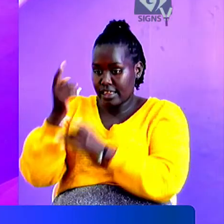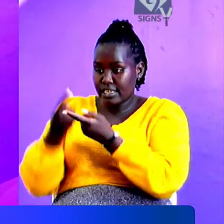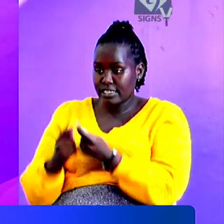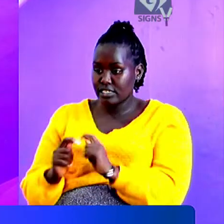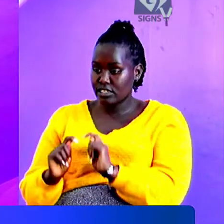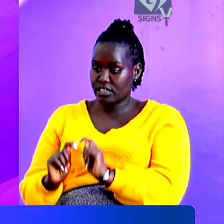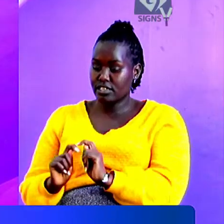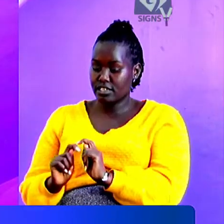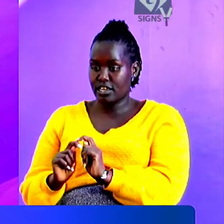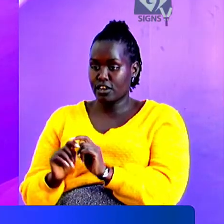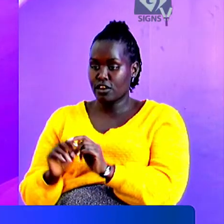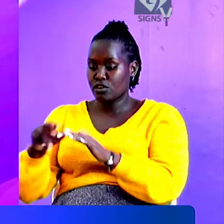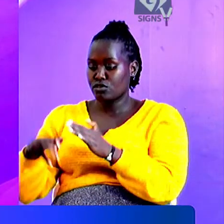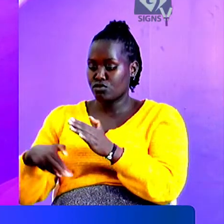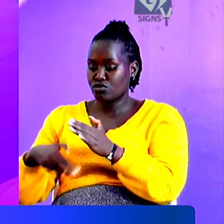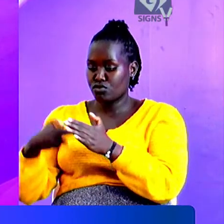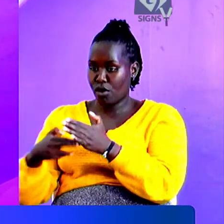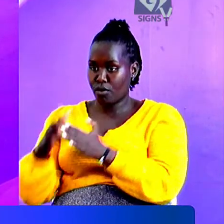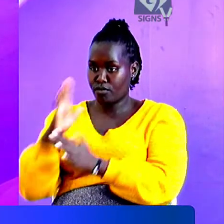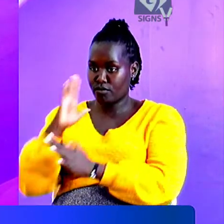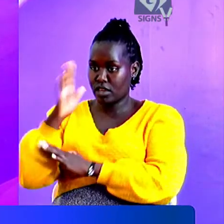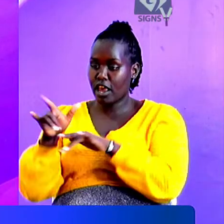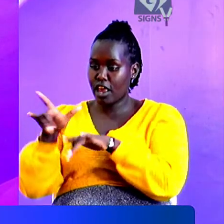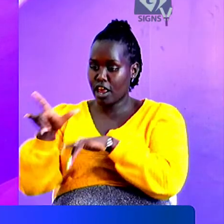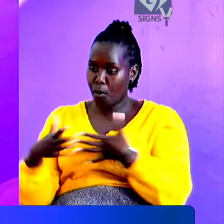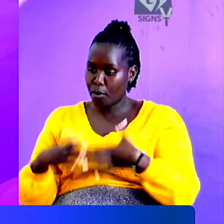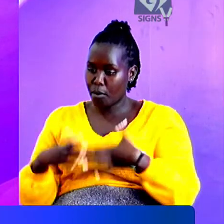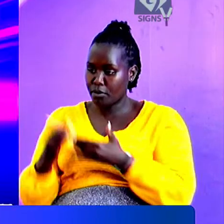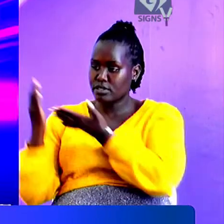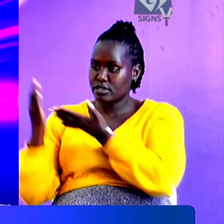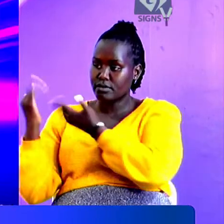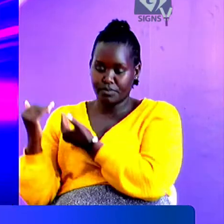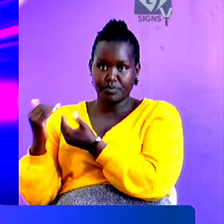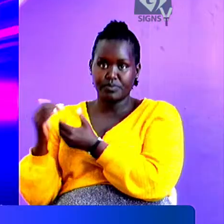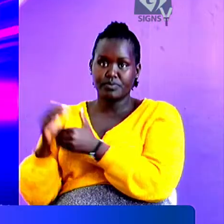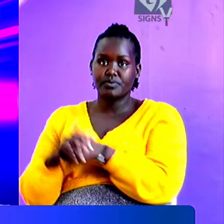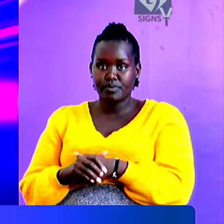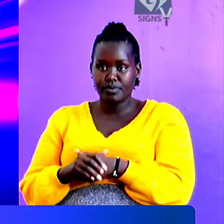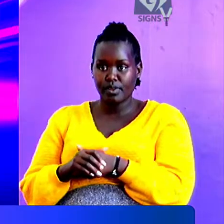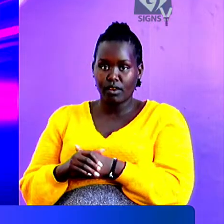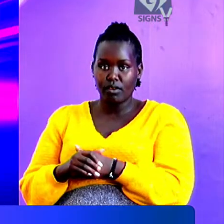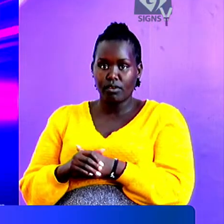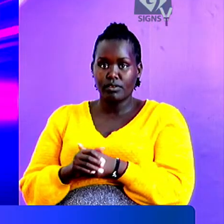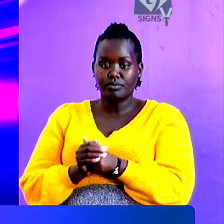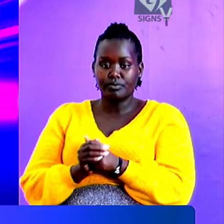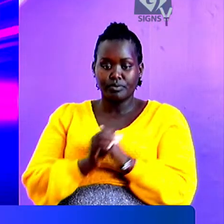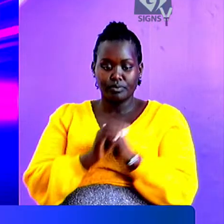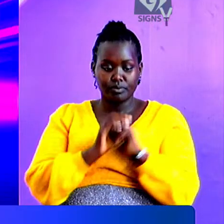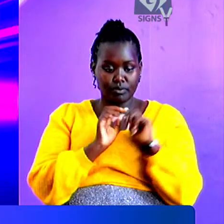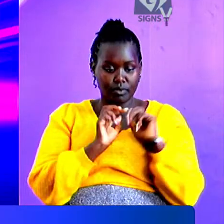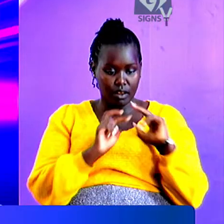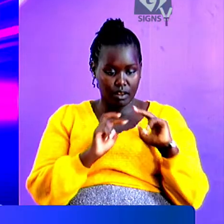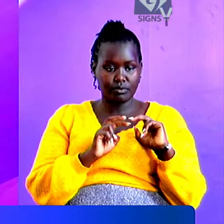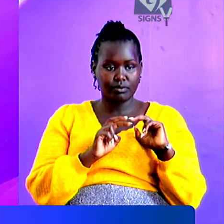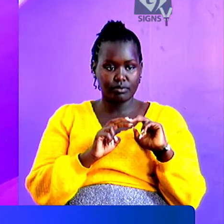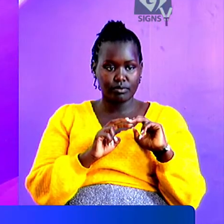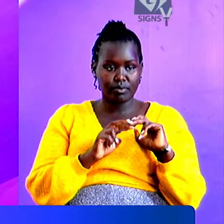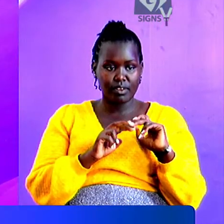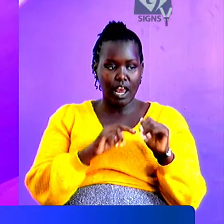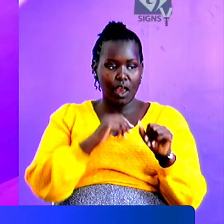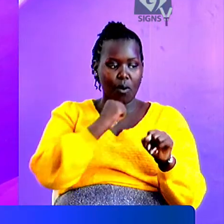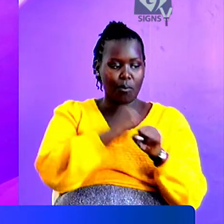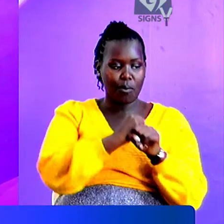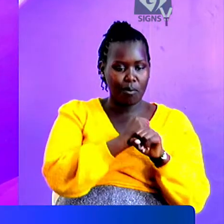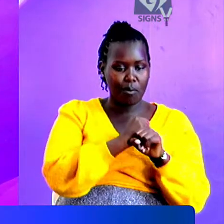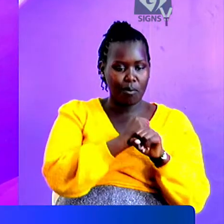record straight. Yes. And lower people's expectations. Exactly. Yeah. He's But trying then to he's set under the records fire straight. as well. All right. Because he's been looked at as incompetent. No, I